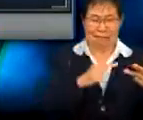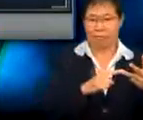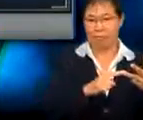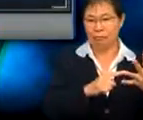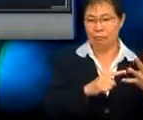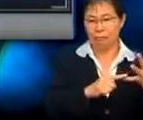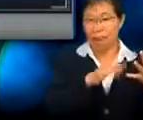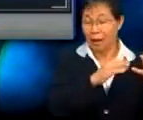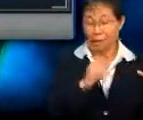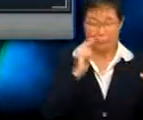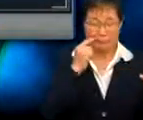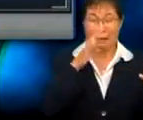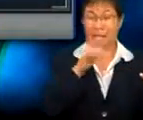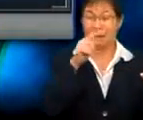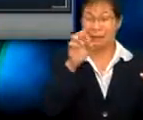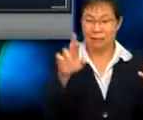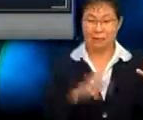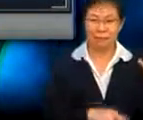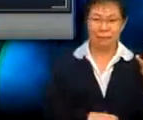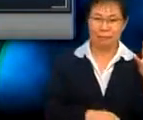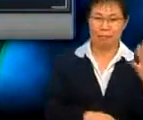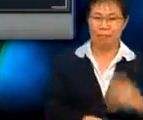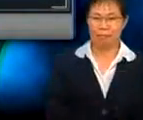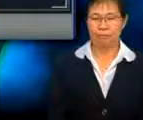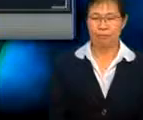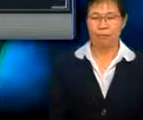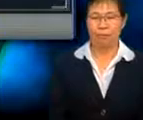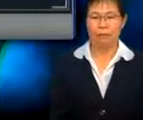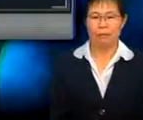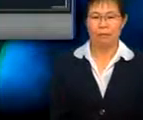sour, and bitter.